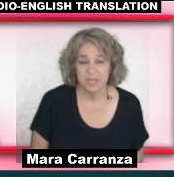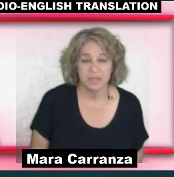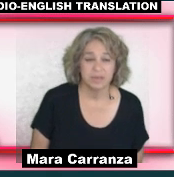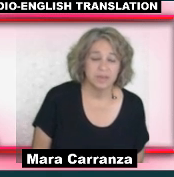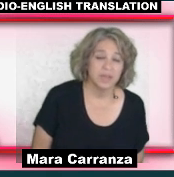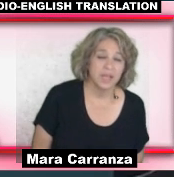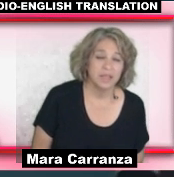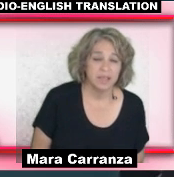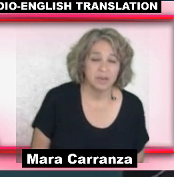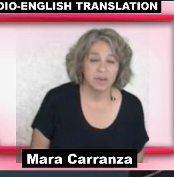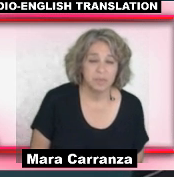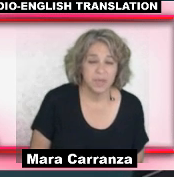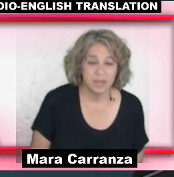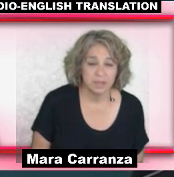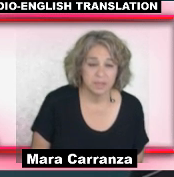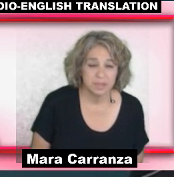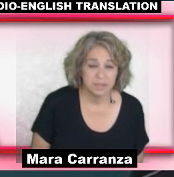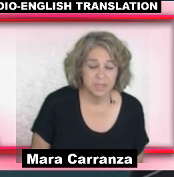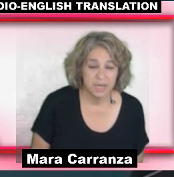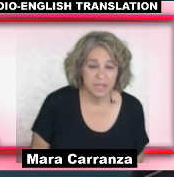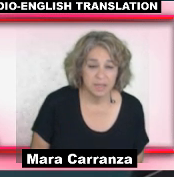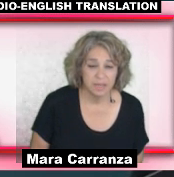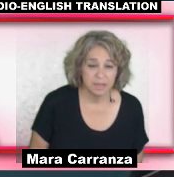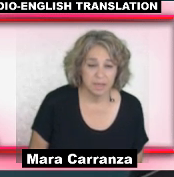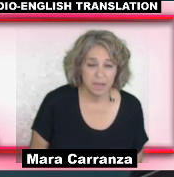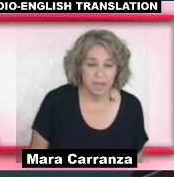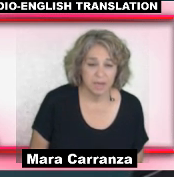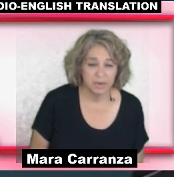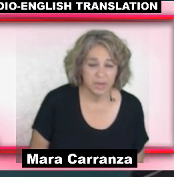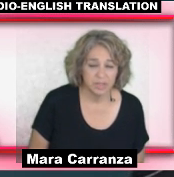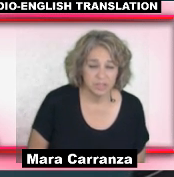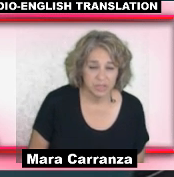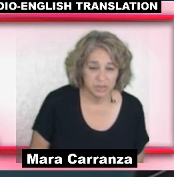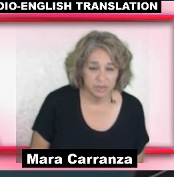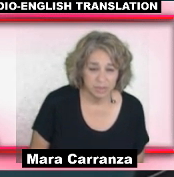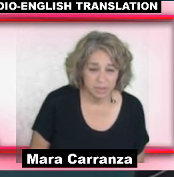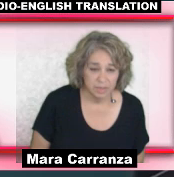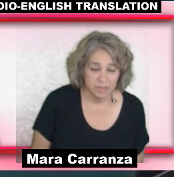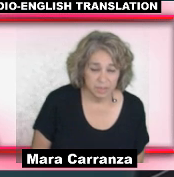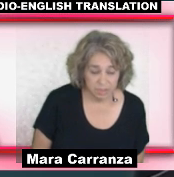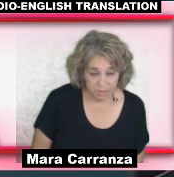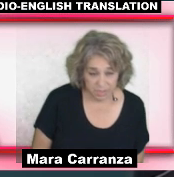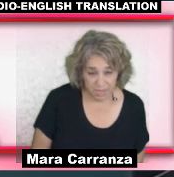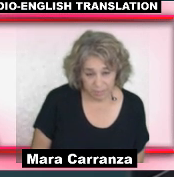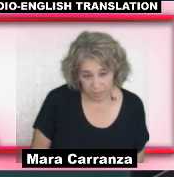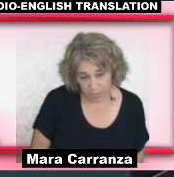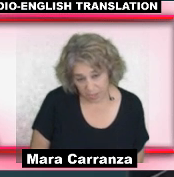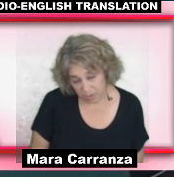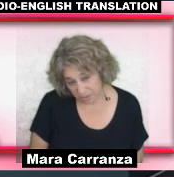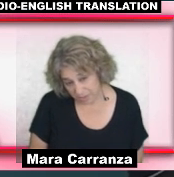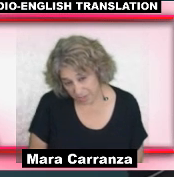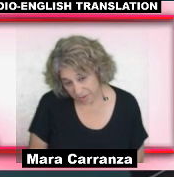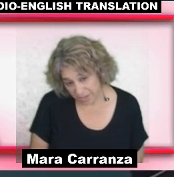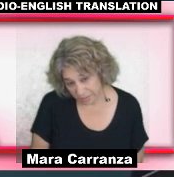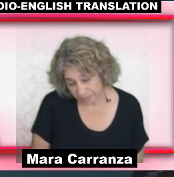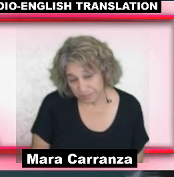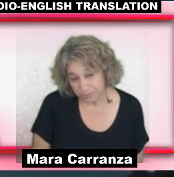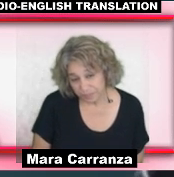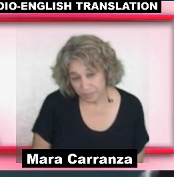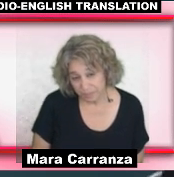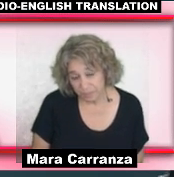government. Trasladar, and they're going to be sending the agricultural Obregón, to city of Obregón, Sonora.